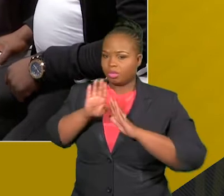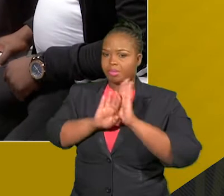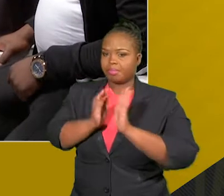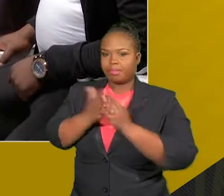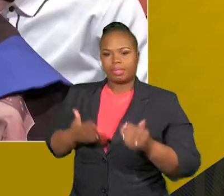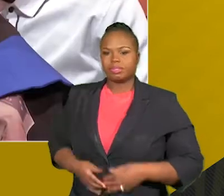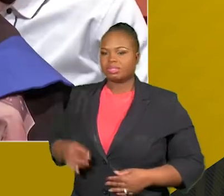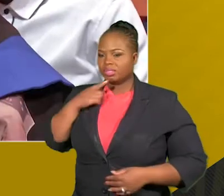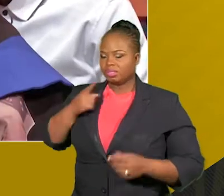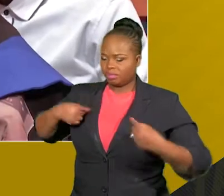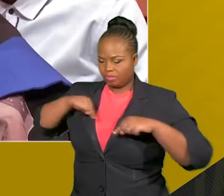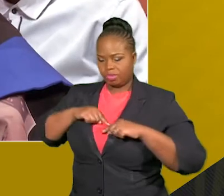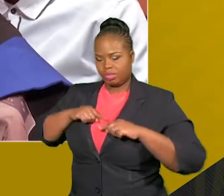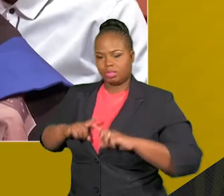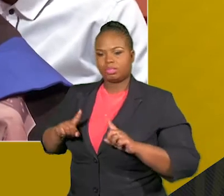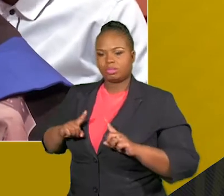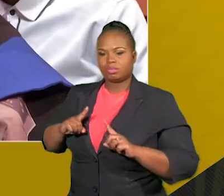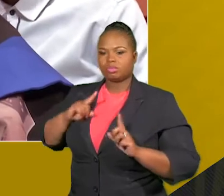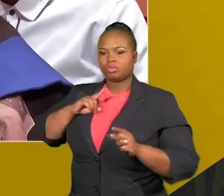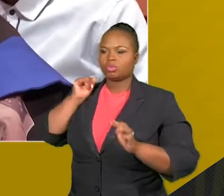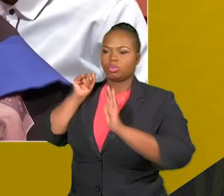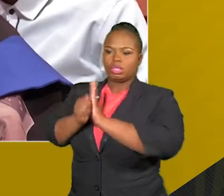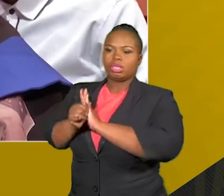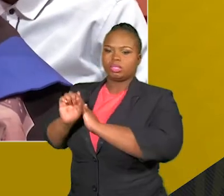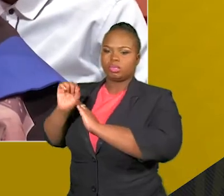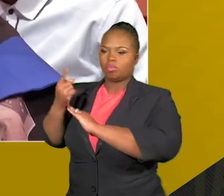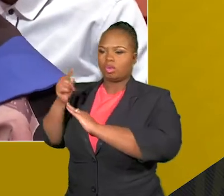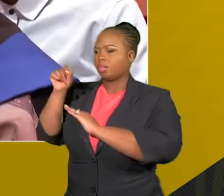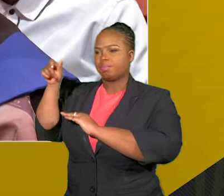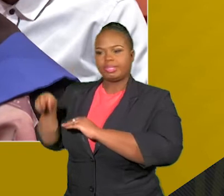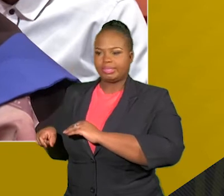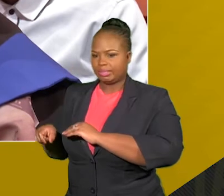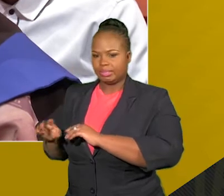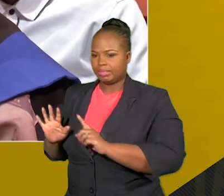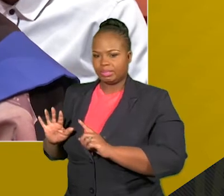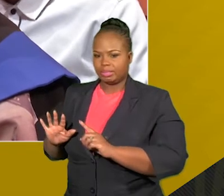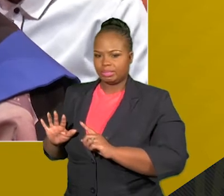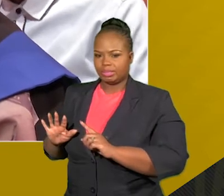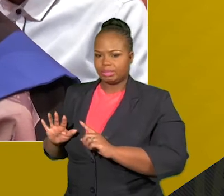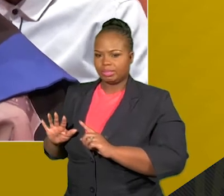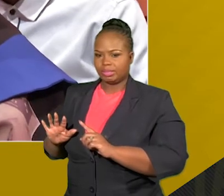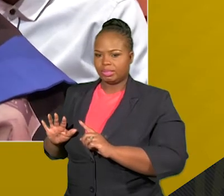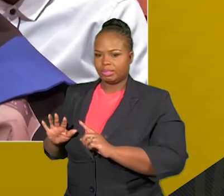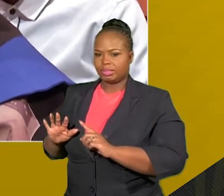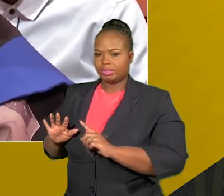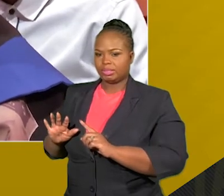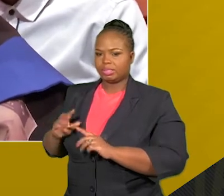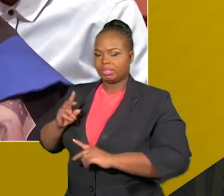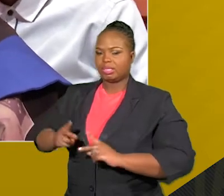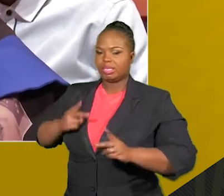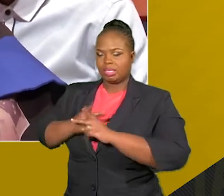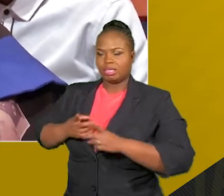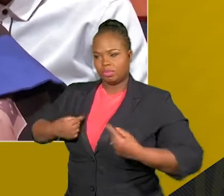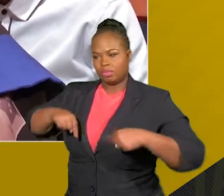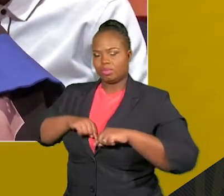We are not only supposed not to kill someone else, but we are also responsible